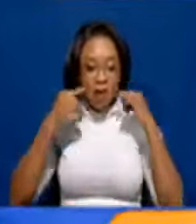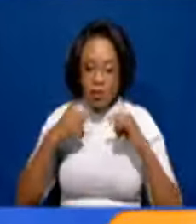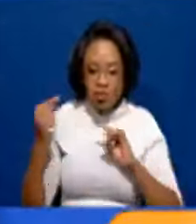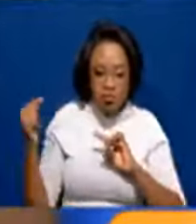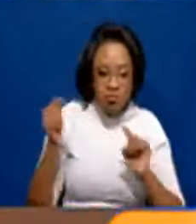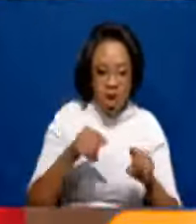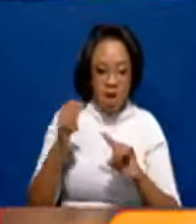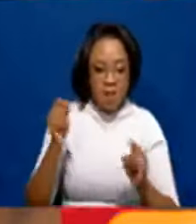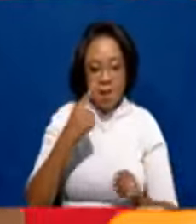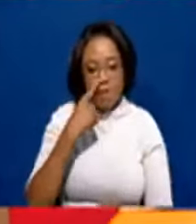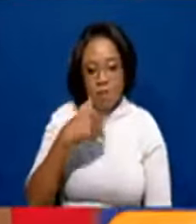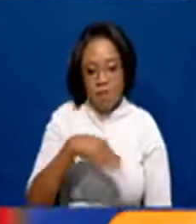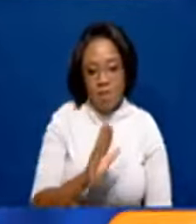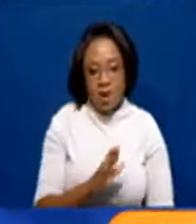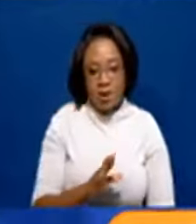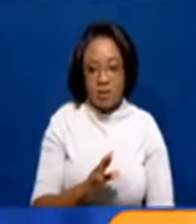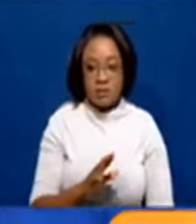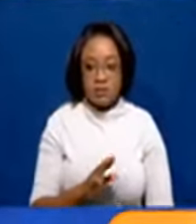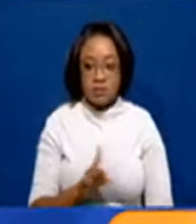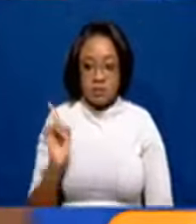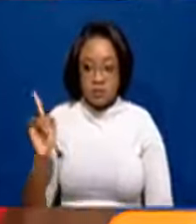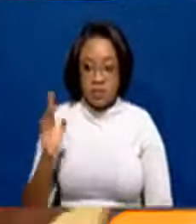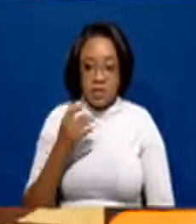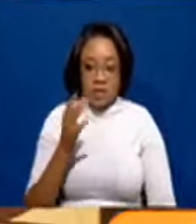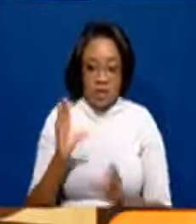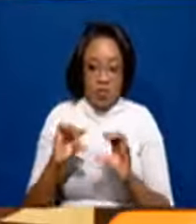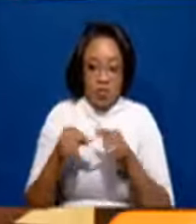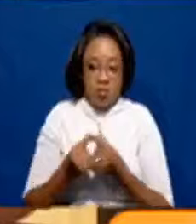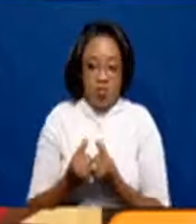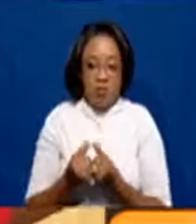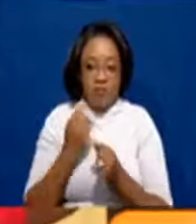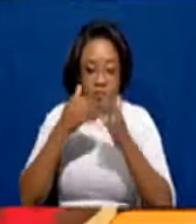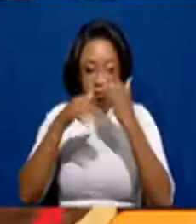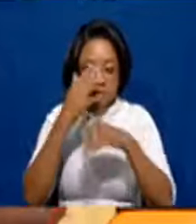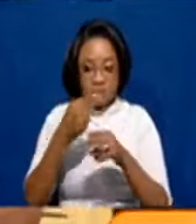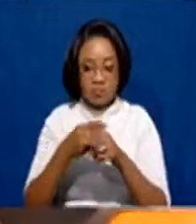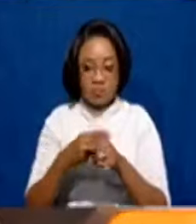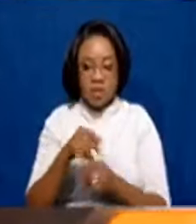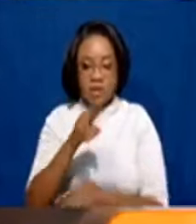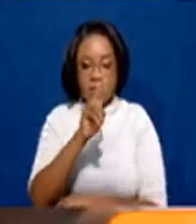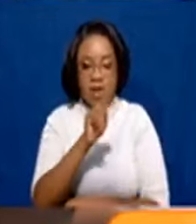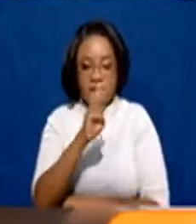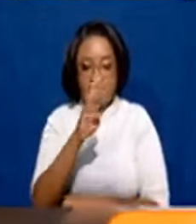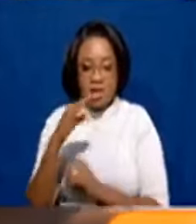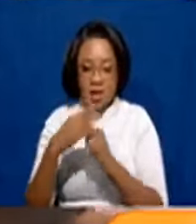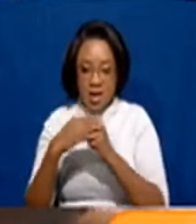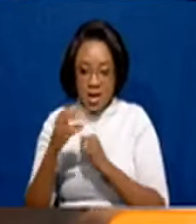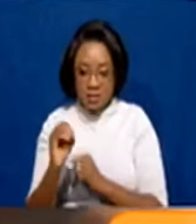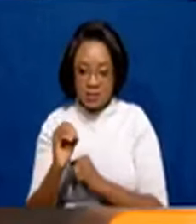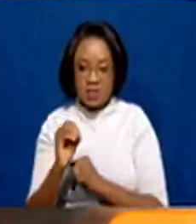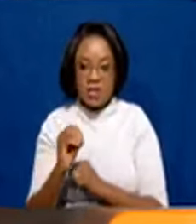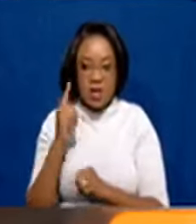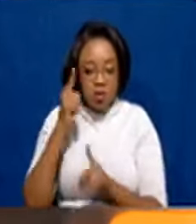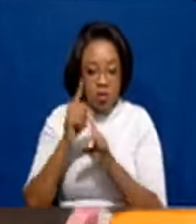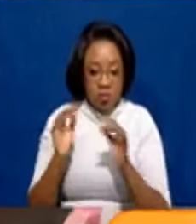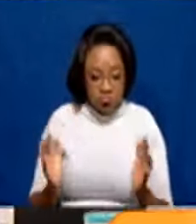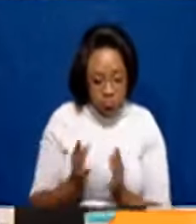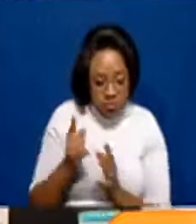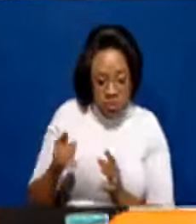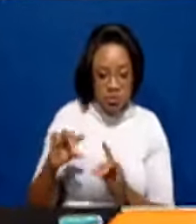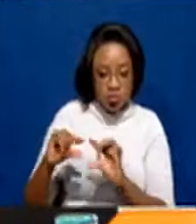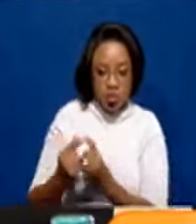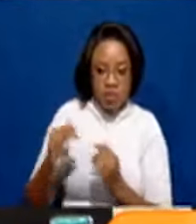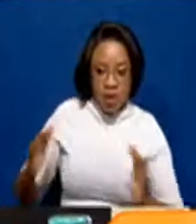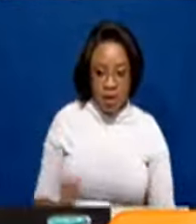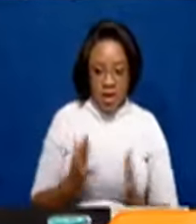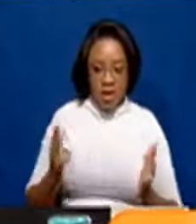Jane credits a professional group that she is part of, dubbed MV90, for encouraging her to write the